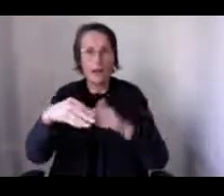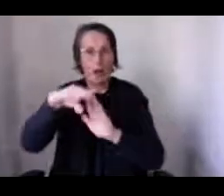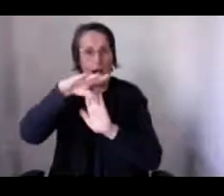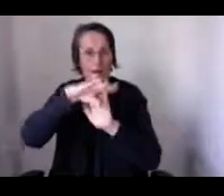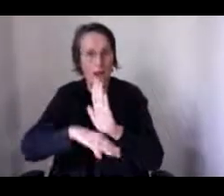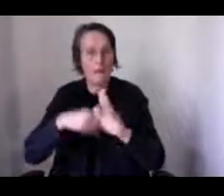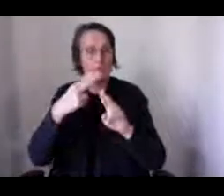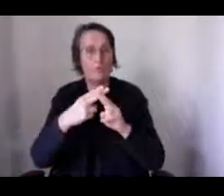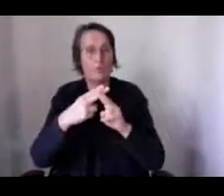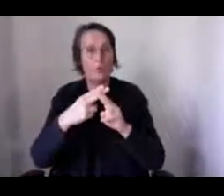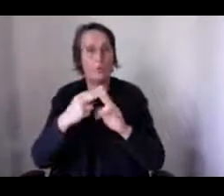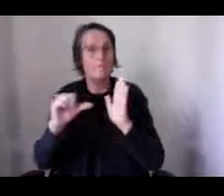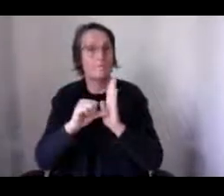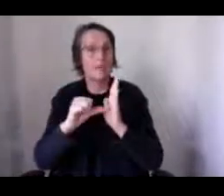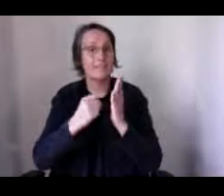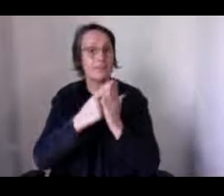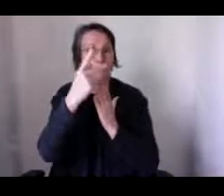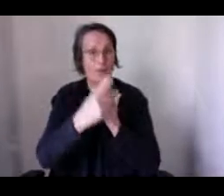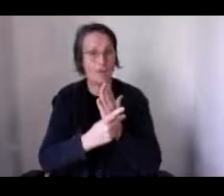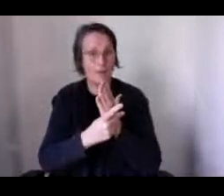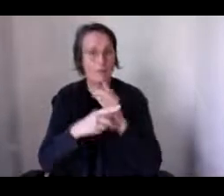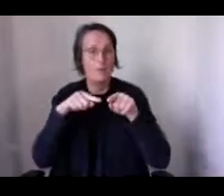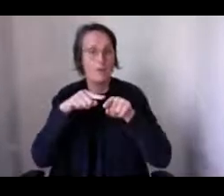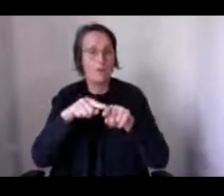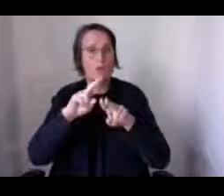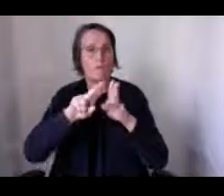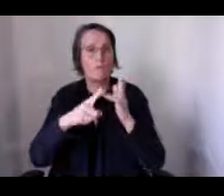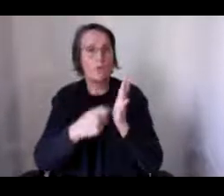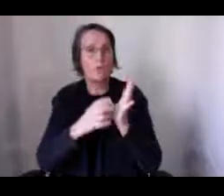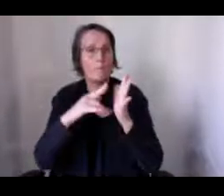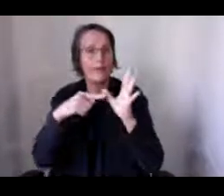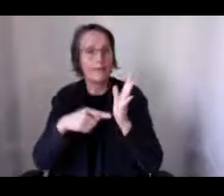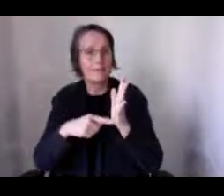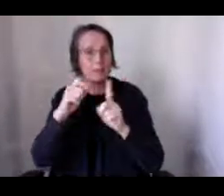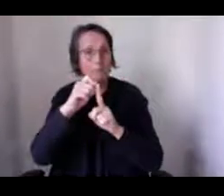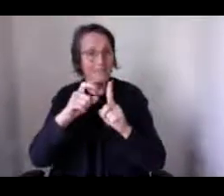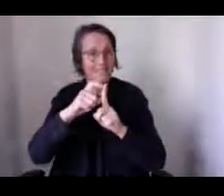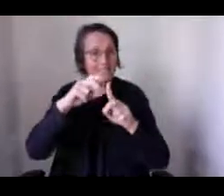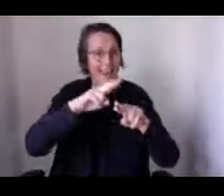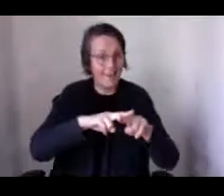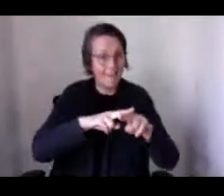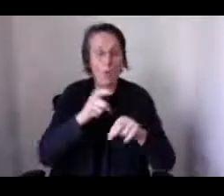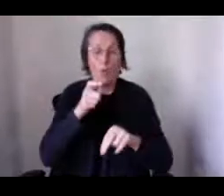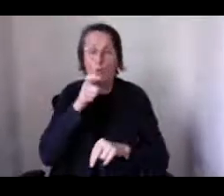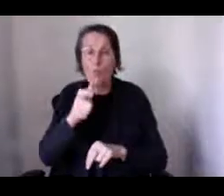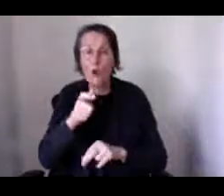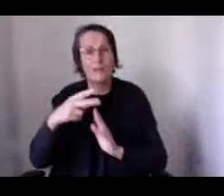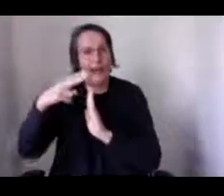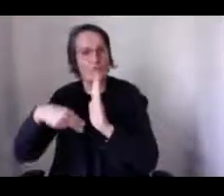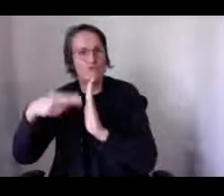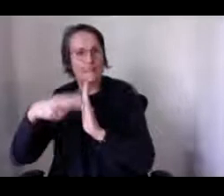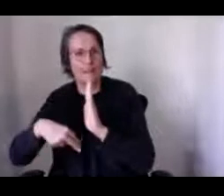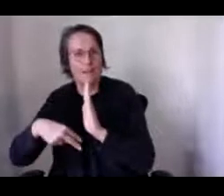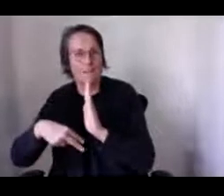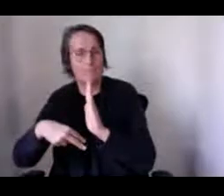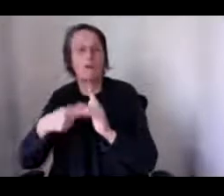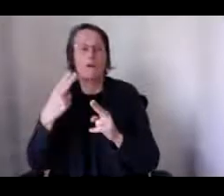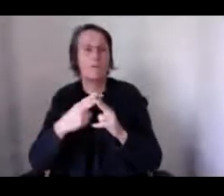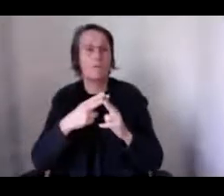program, sorry, in the following formats, both PDF reader version and Word versions. On the application